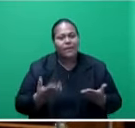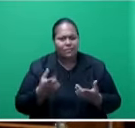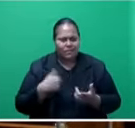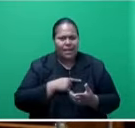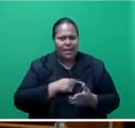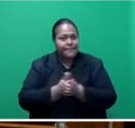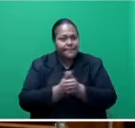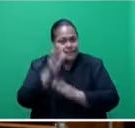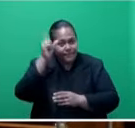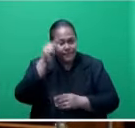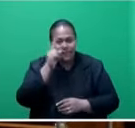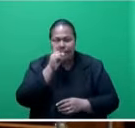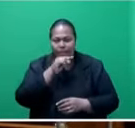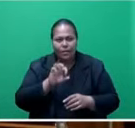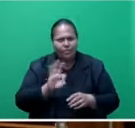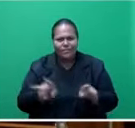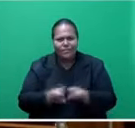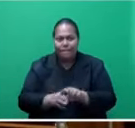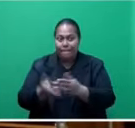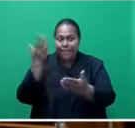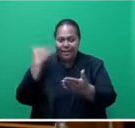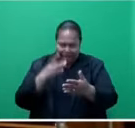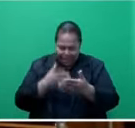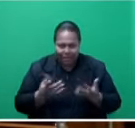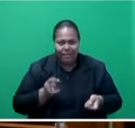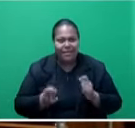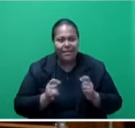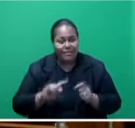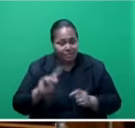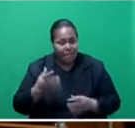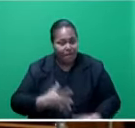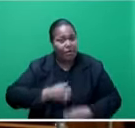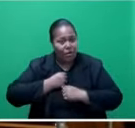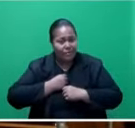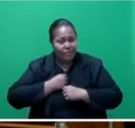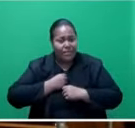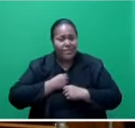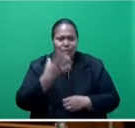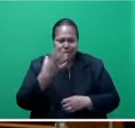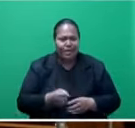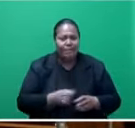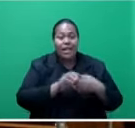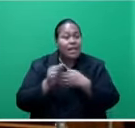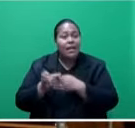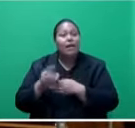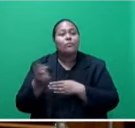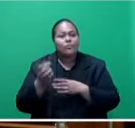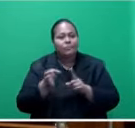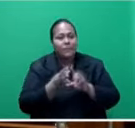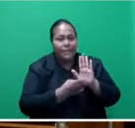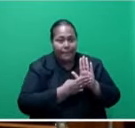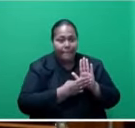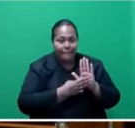Fijians like never before. Mr. Speaker, sir, I'm confident that under the leadership of our Honourable Prime Minister, we will steer clear